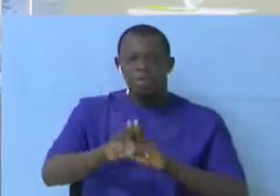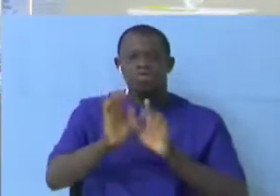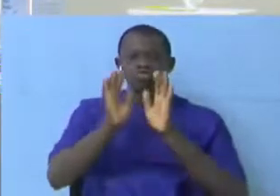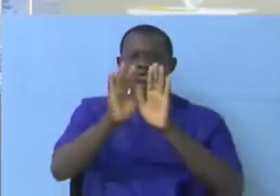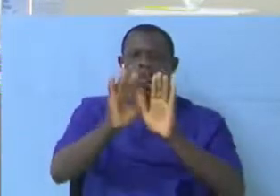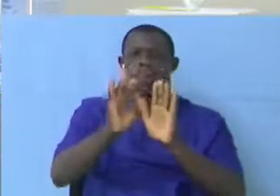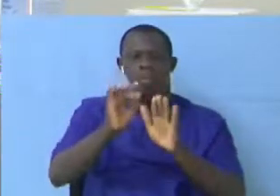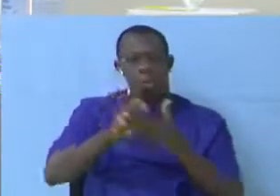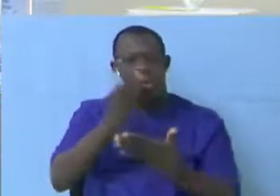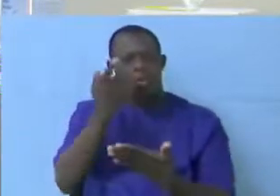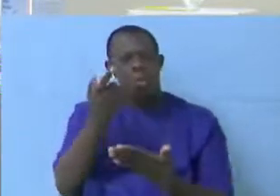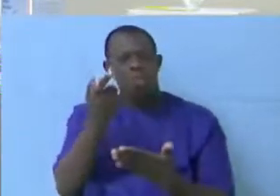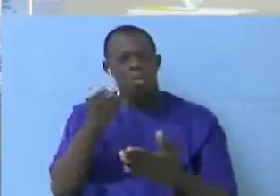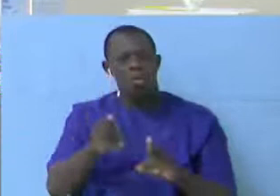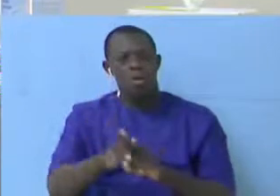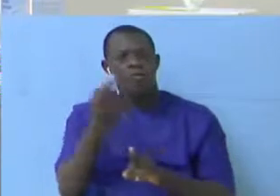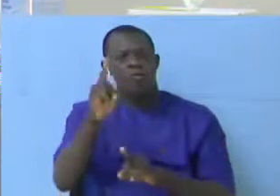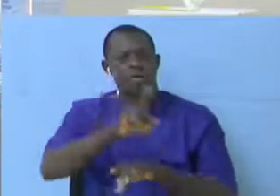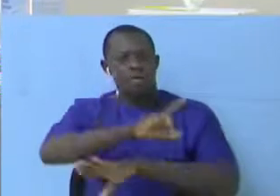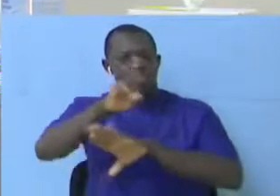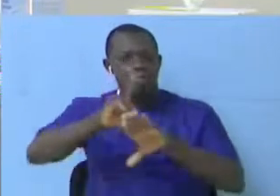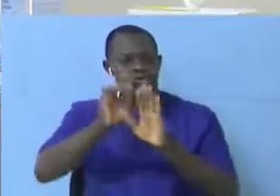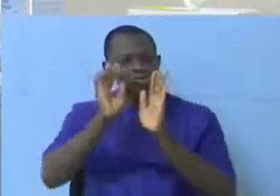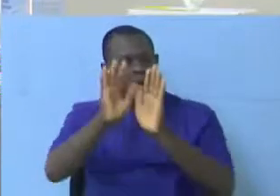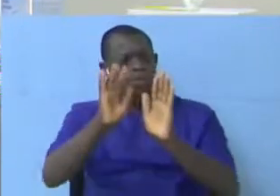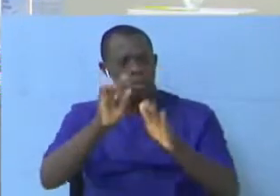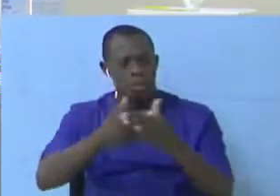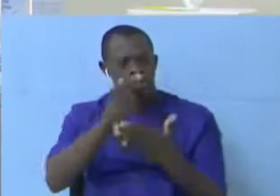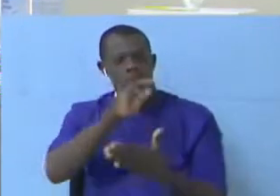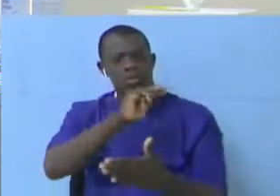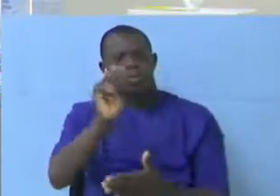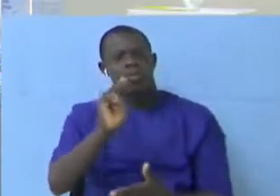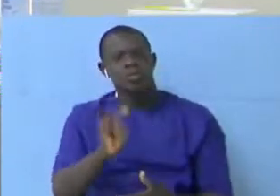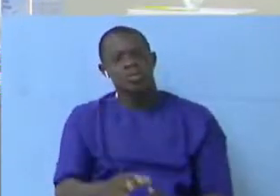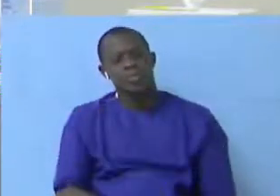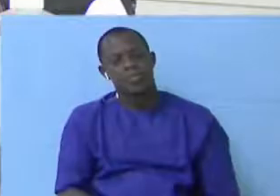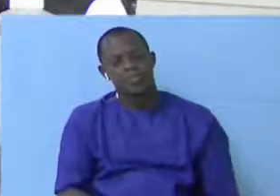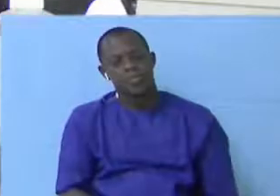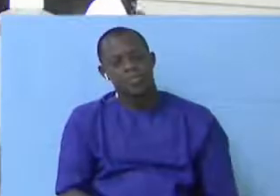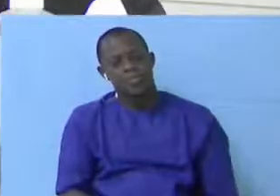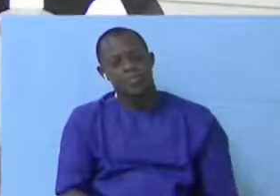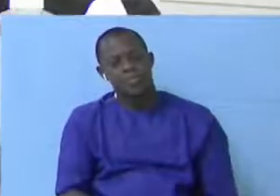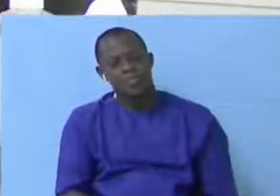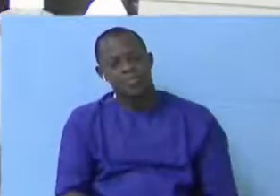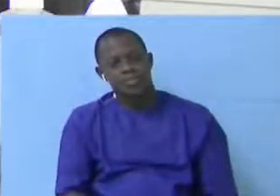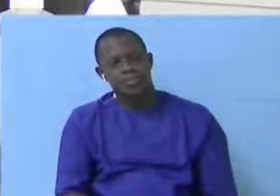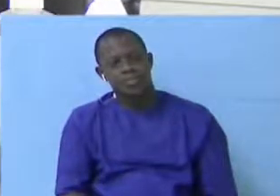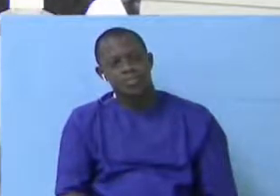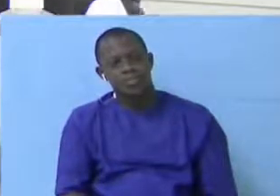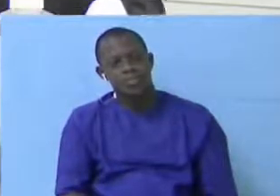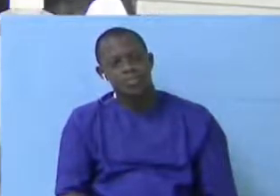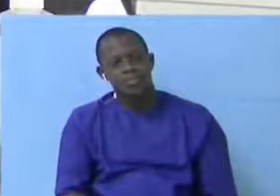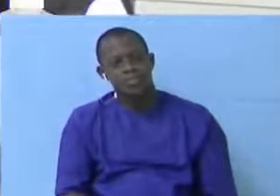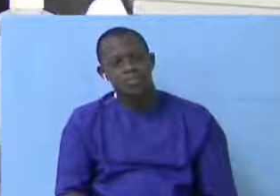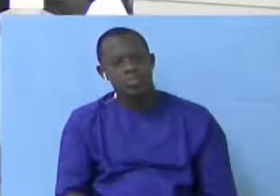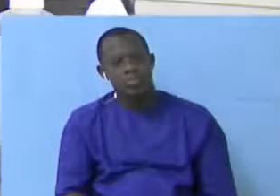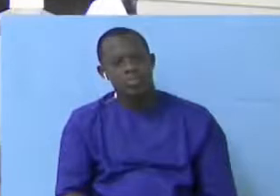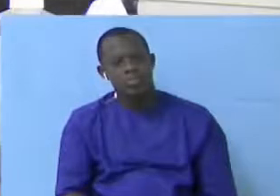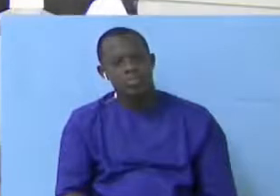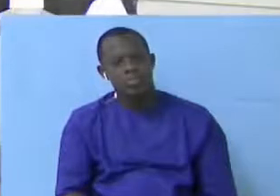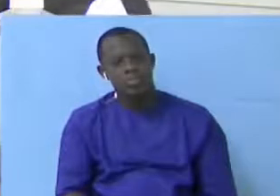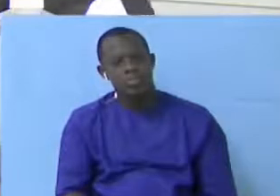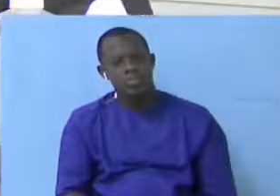That was the place you first stopped? For jelem dinkira follow the allora damendo ba. No, from Bani,